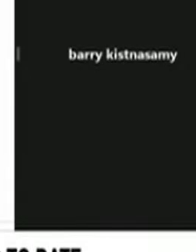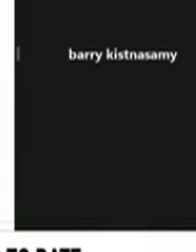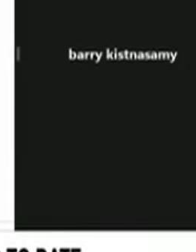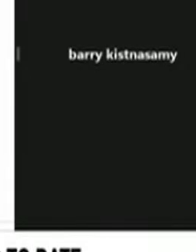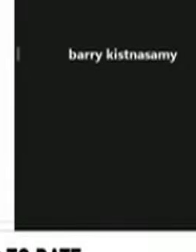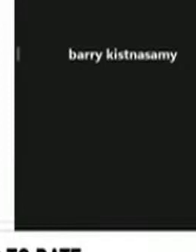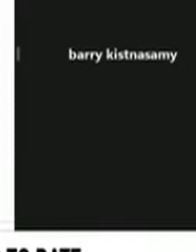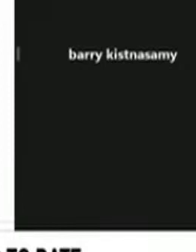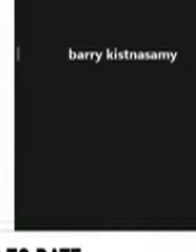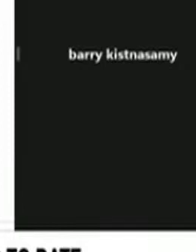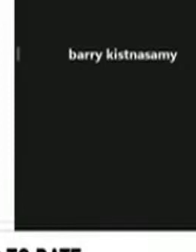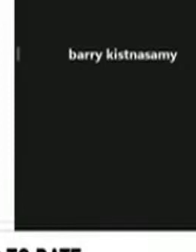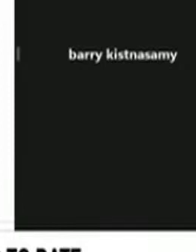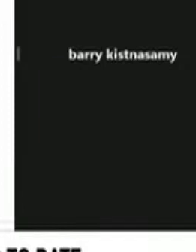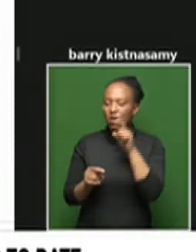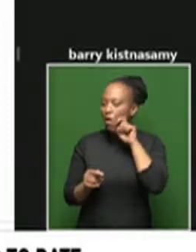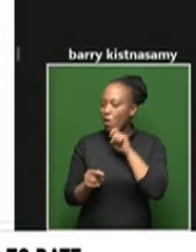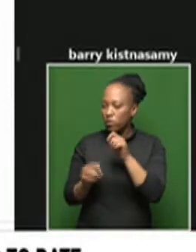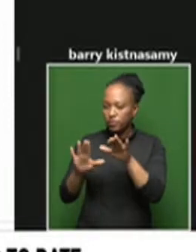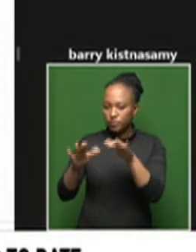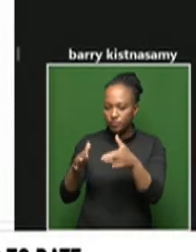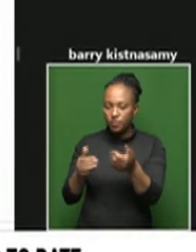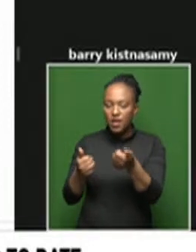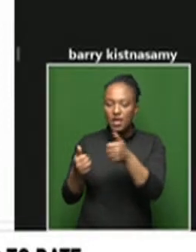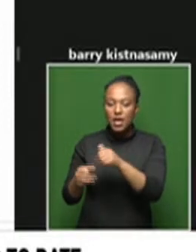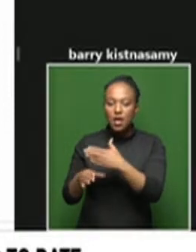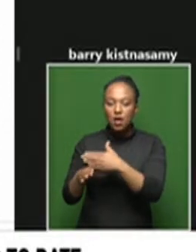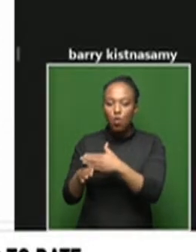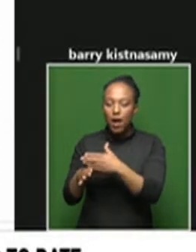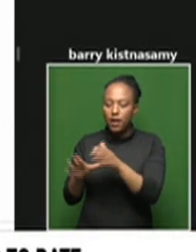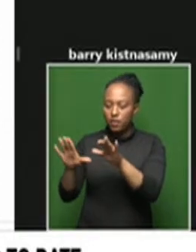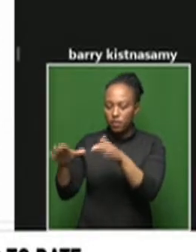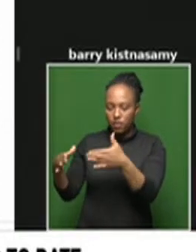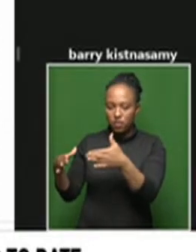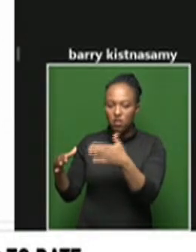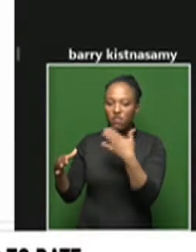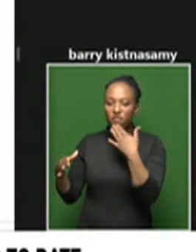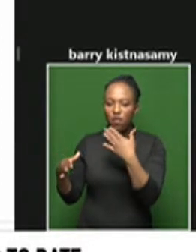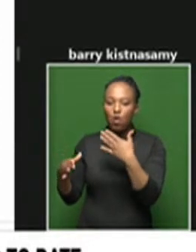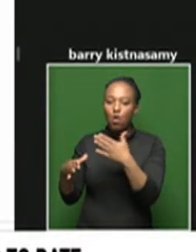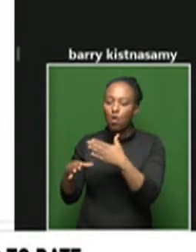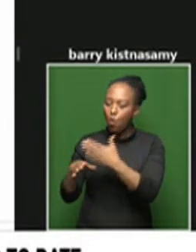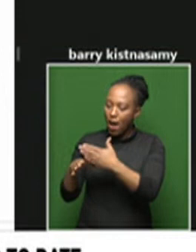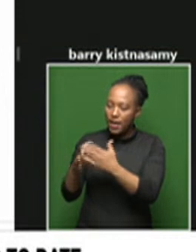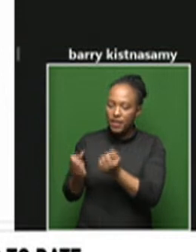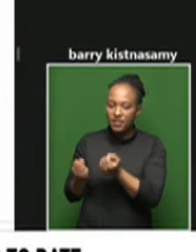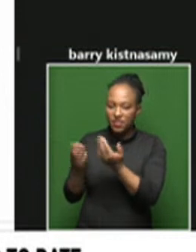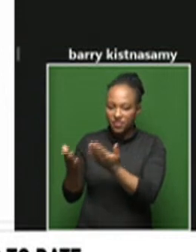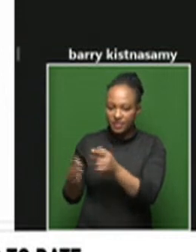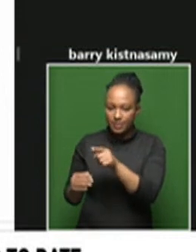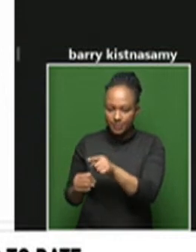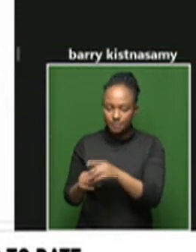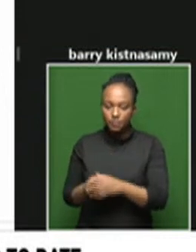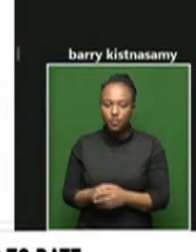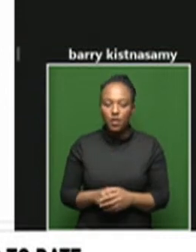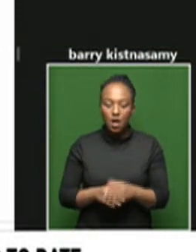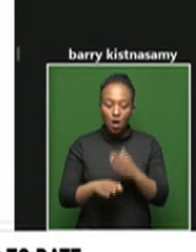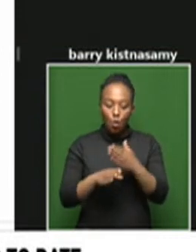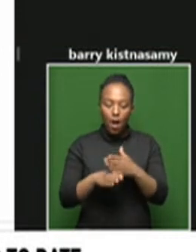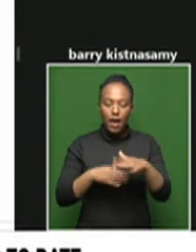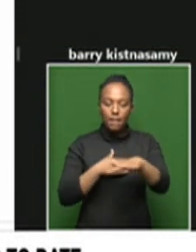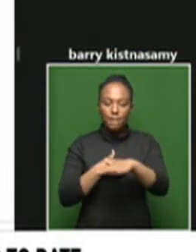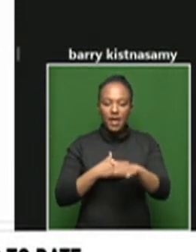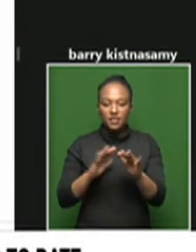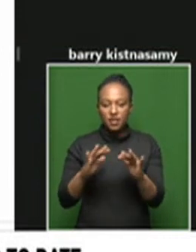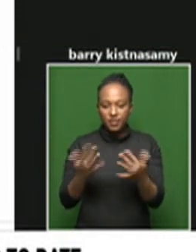with the general population and then what we call the rest of the workforce in terms of occupational services. The unique feature of workplaces